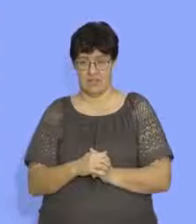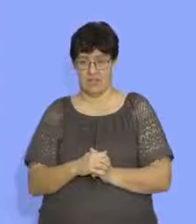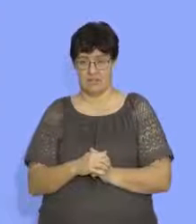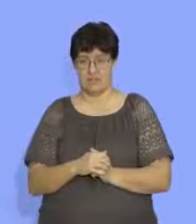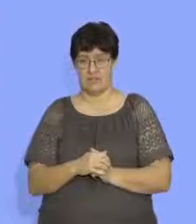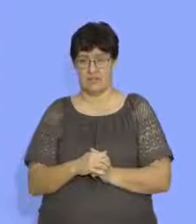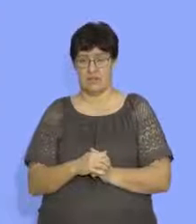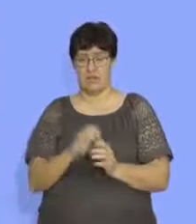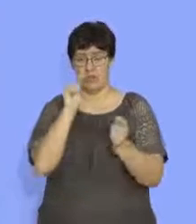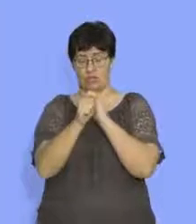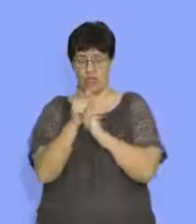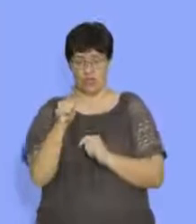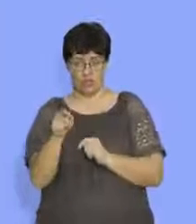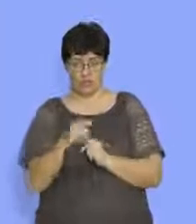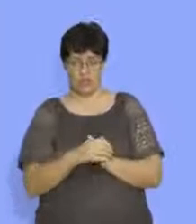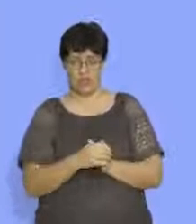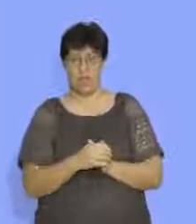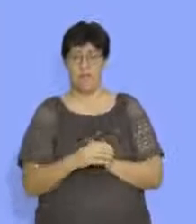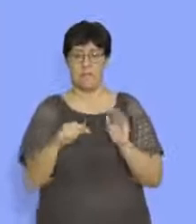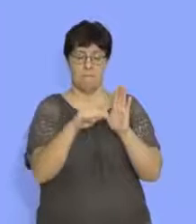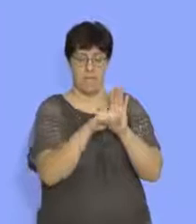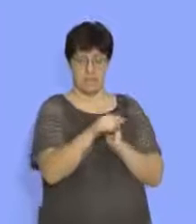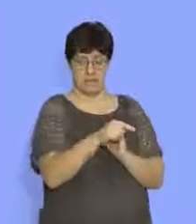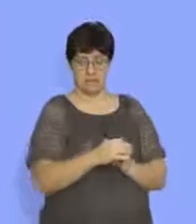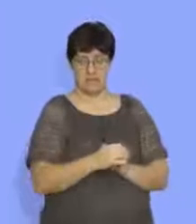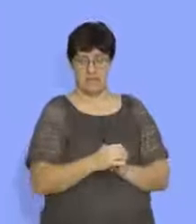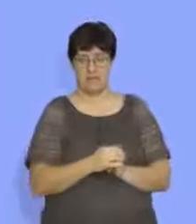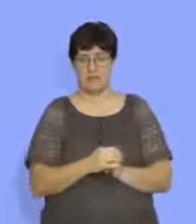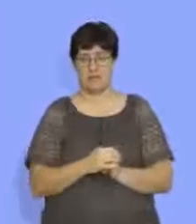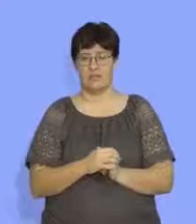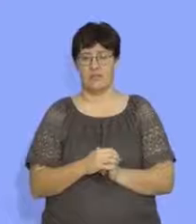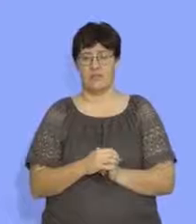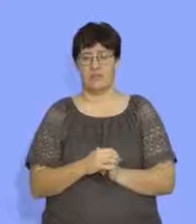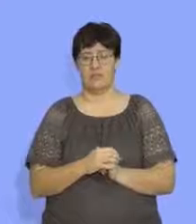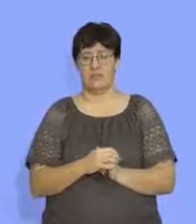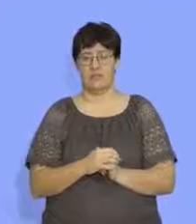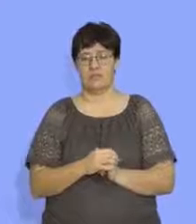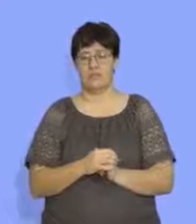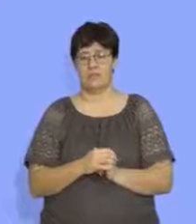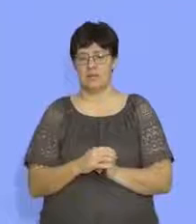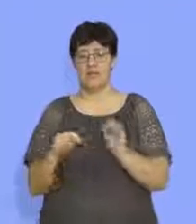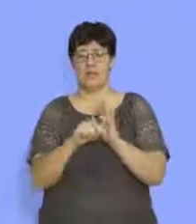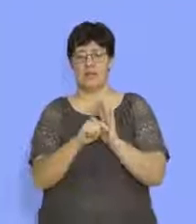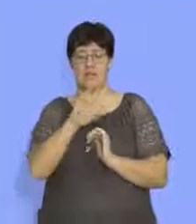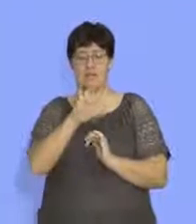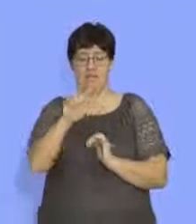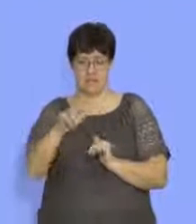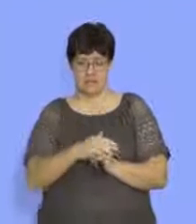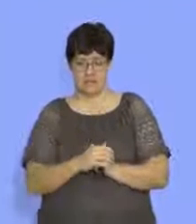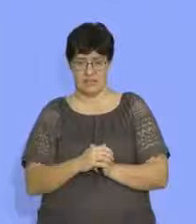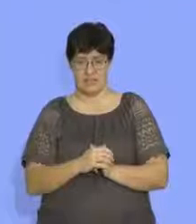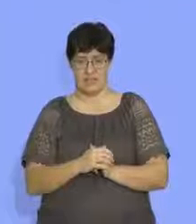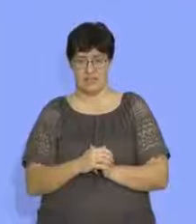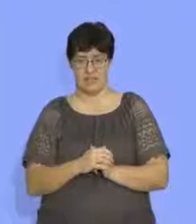And then if I change this and make it a minus, it will then give me negative 58. All right. So it